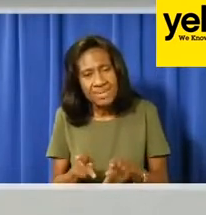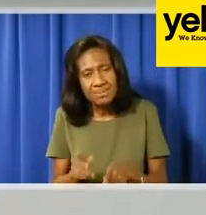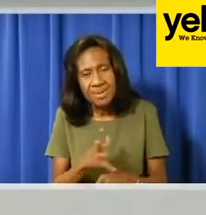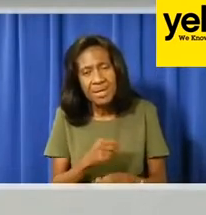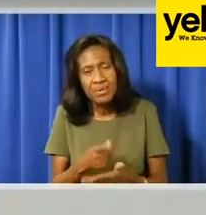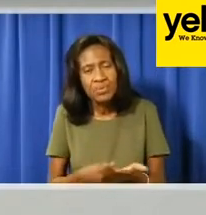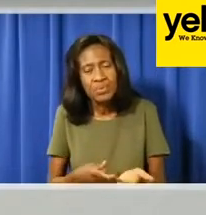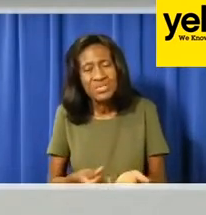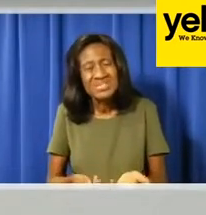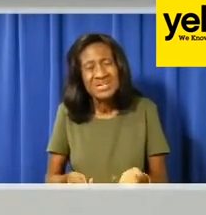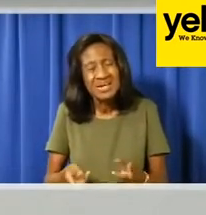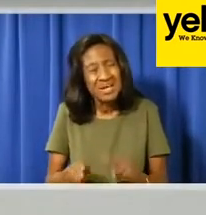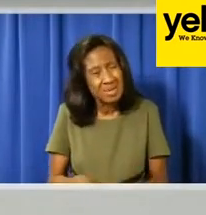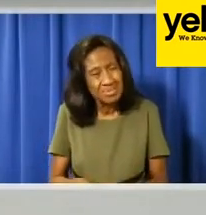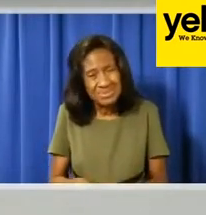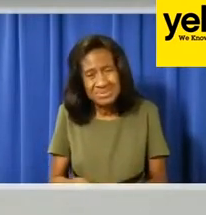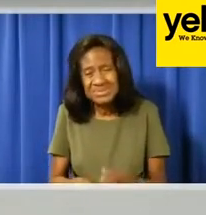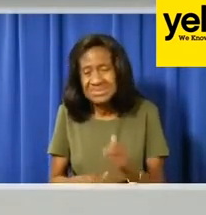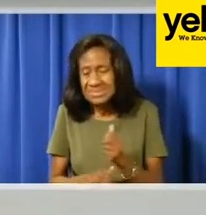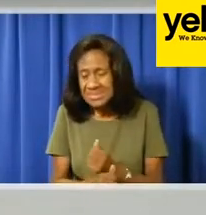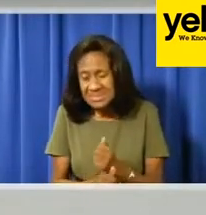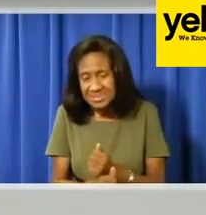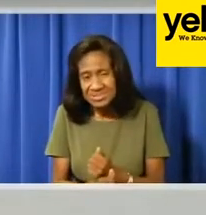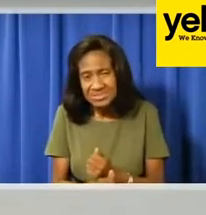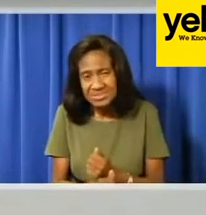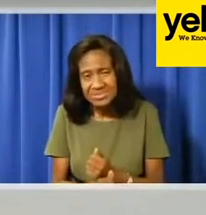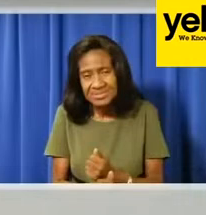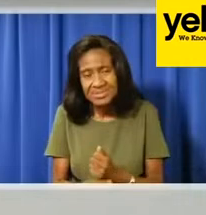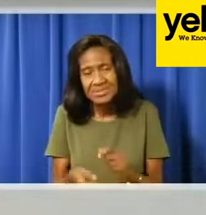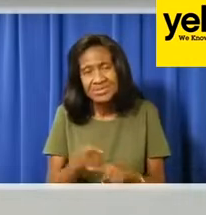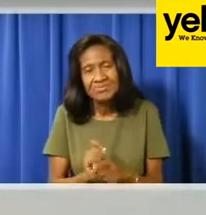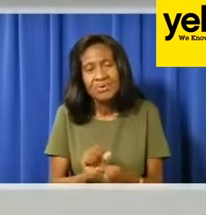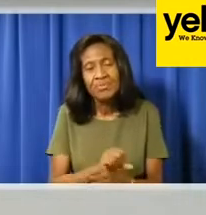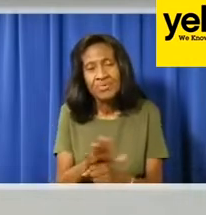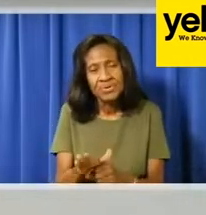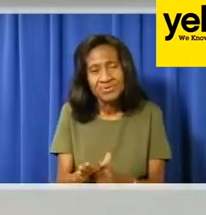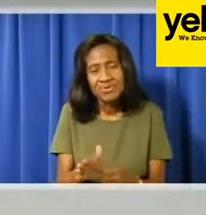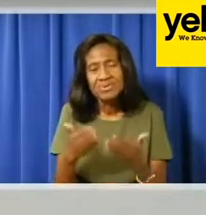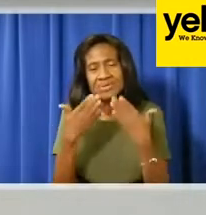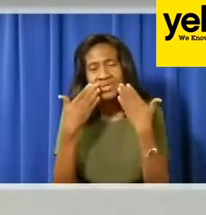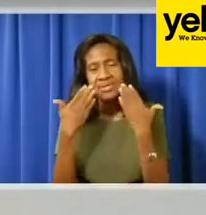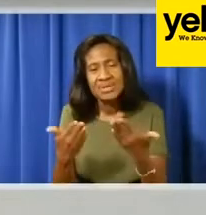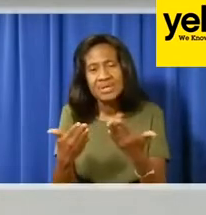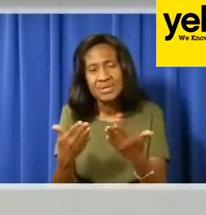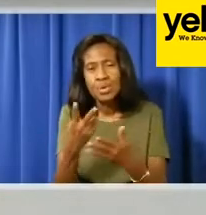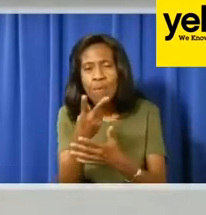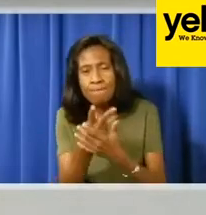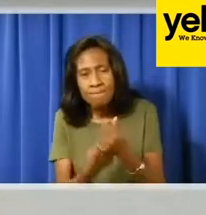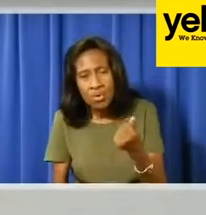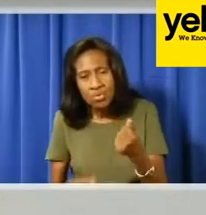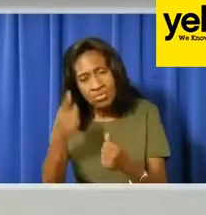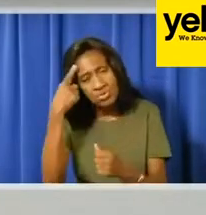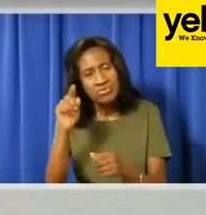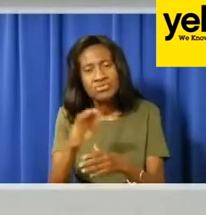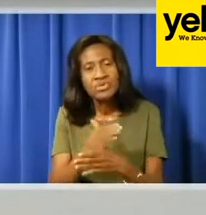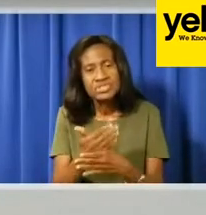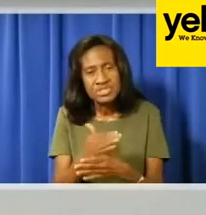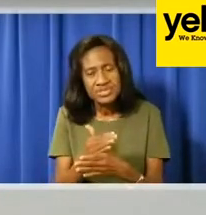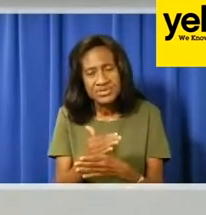issues that are involved and the risks that are involved. So thank you very much, both of you. Appreciate it so much.